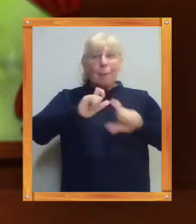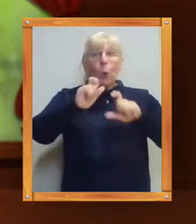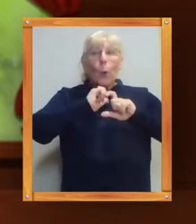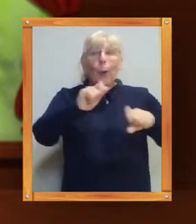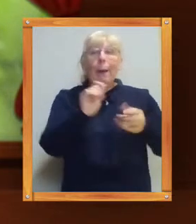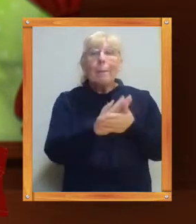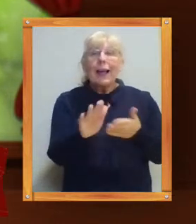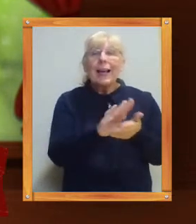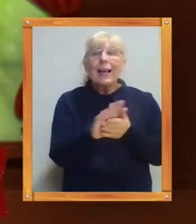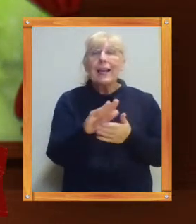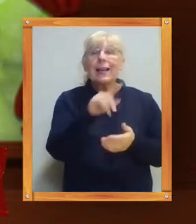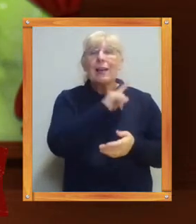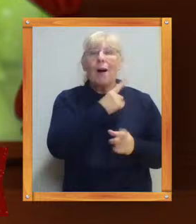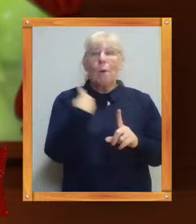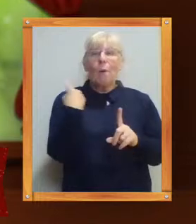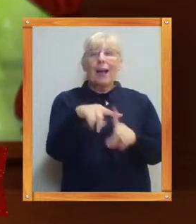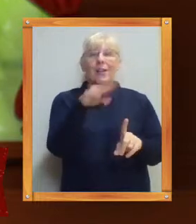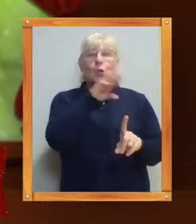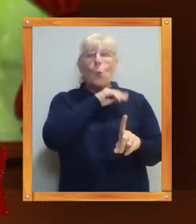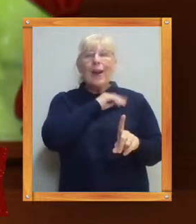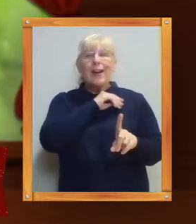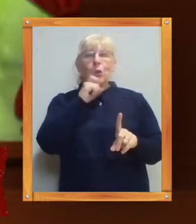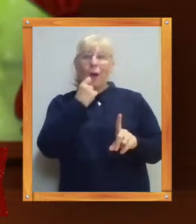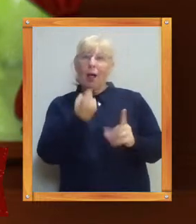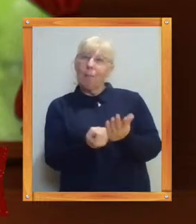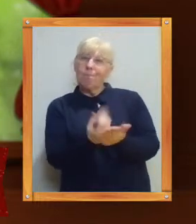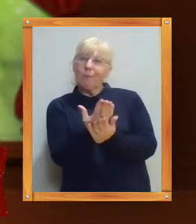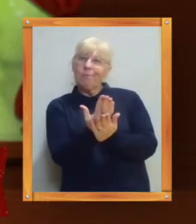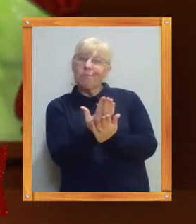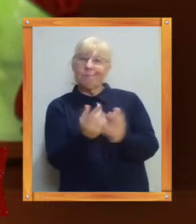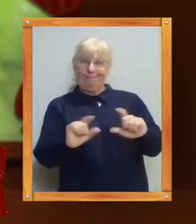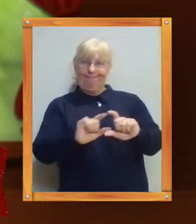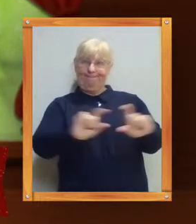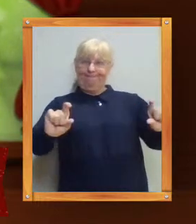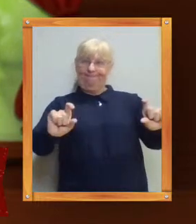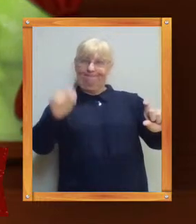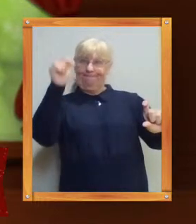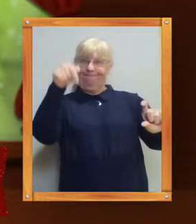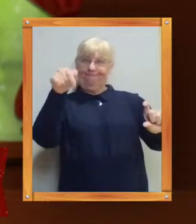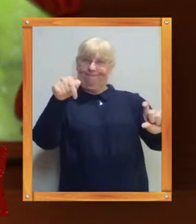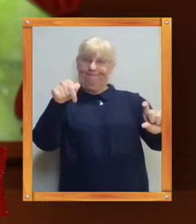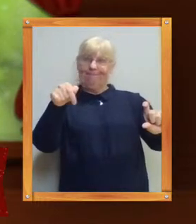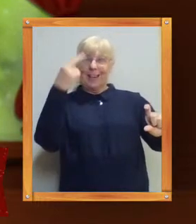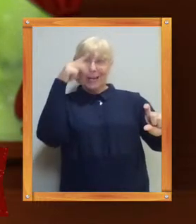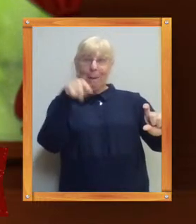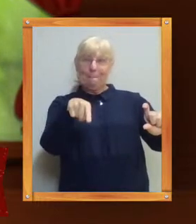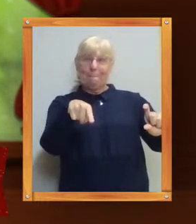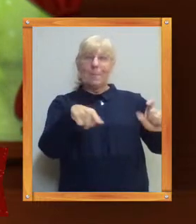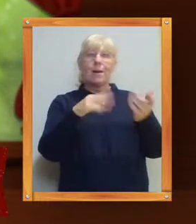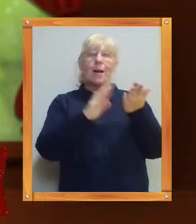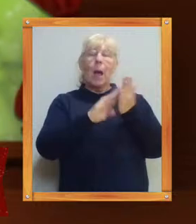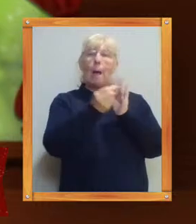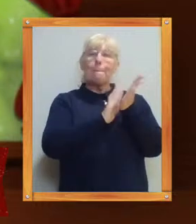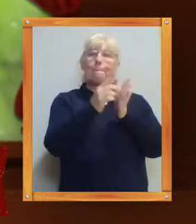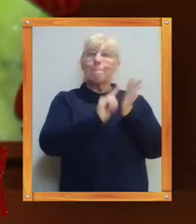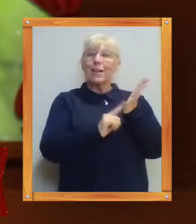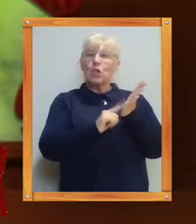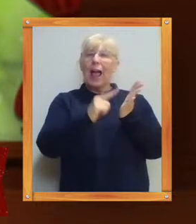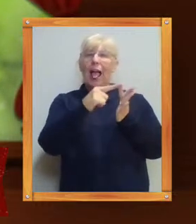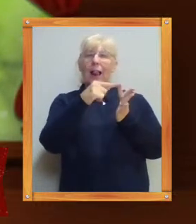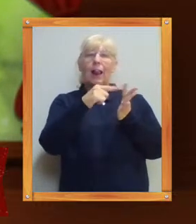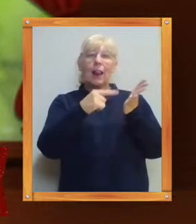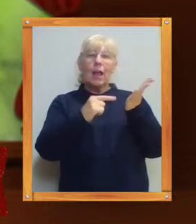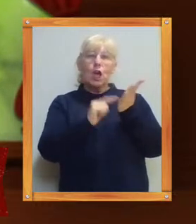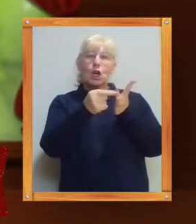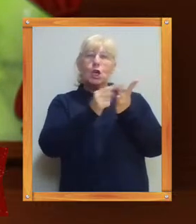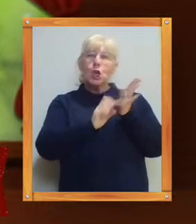we go through our live show tonight as well. Just like this next name on the screen, it's Michelle Tumulty. Merry Christmas, Stuart, and hi to all our friends in